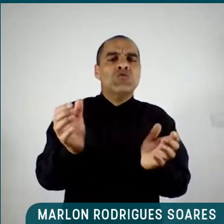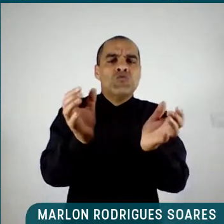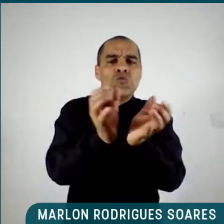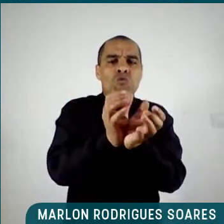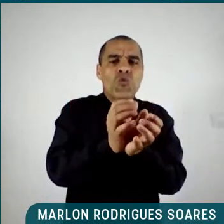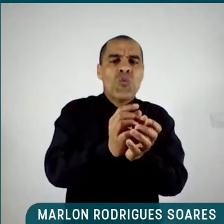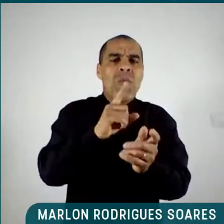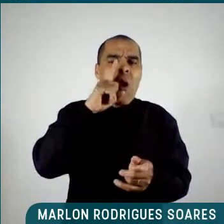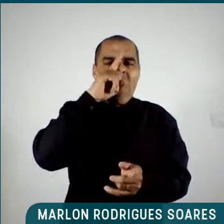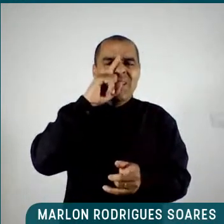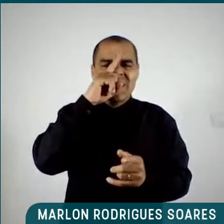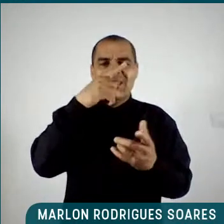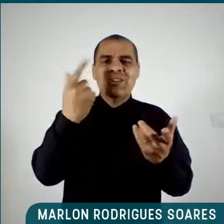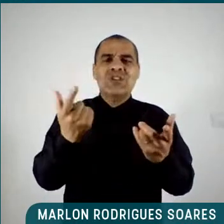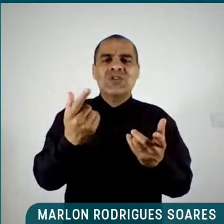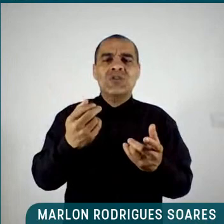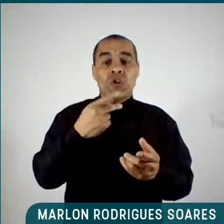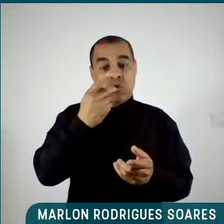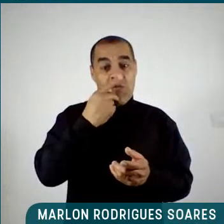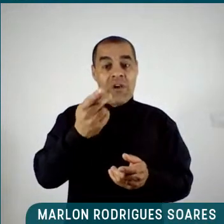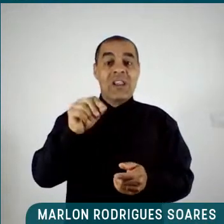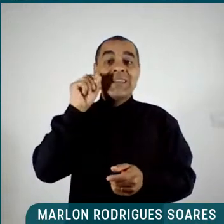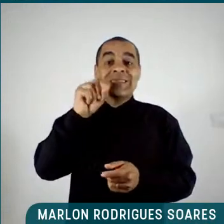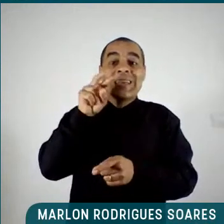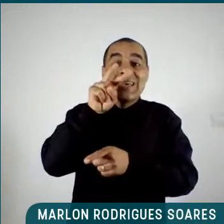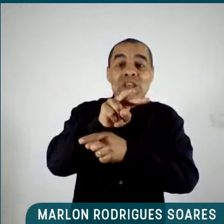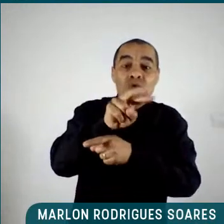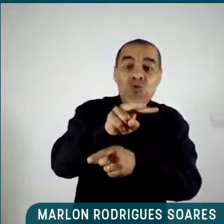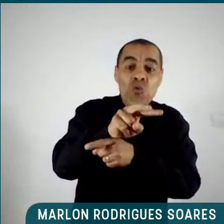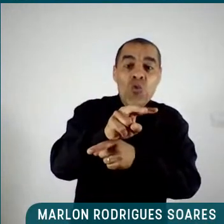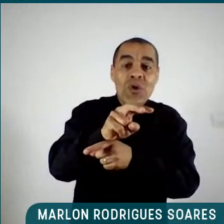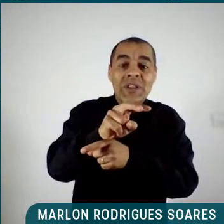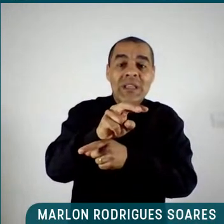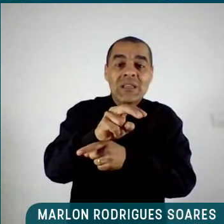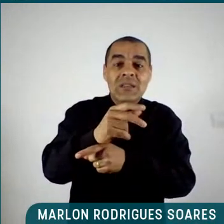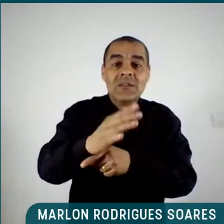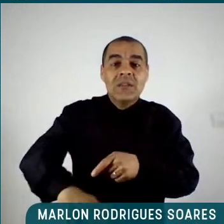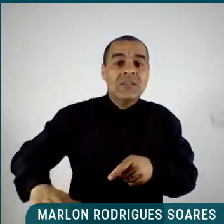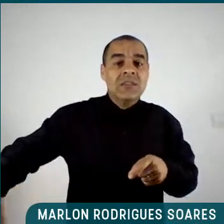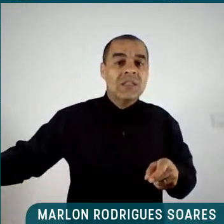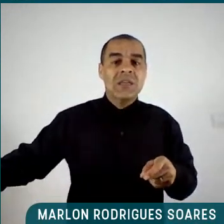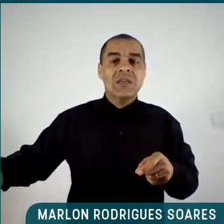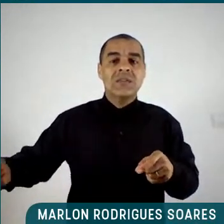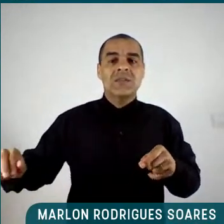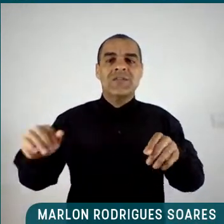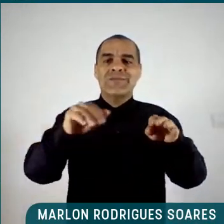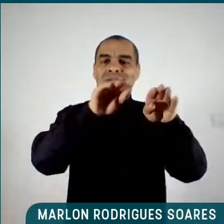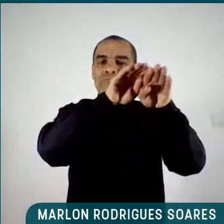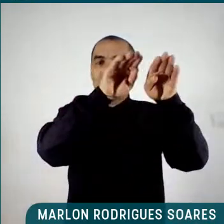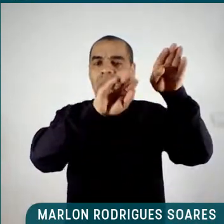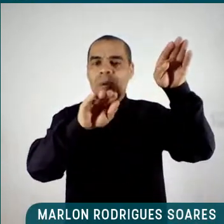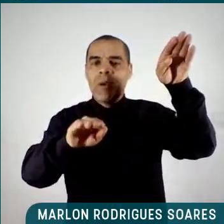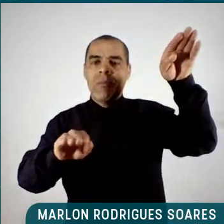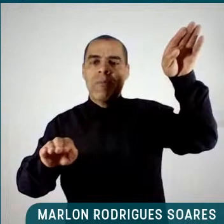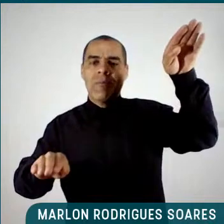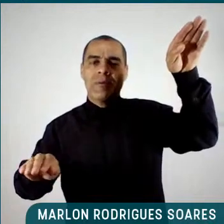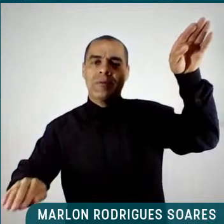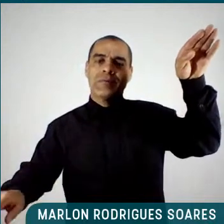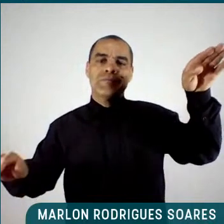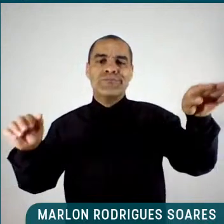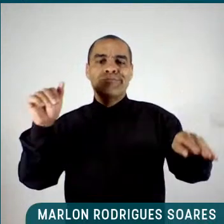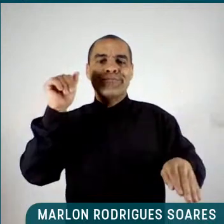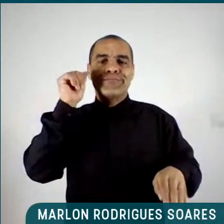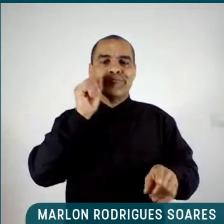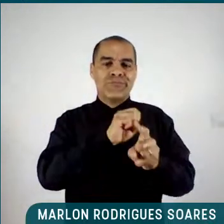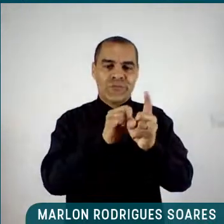and we dos separate the indígenas. women E aí talvez from the invisibilizar grandchildren. And again, we are as talking about separation. necessidades das mulheres,